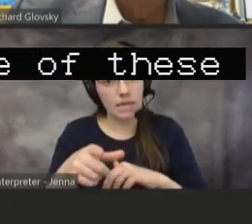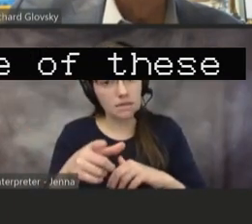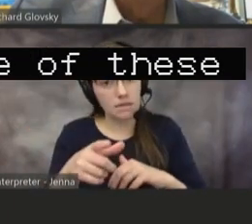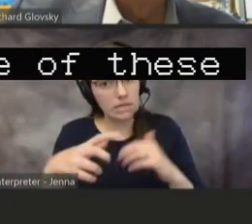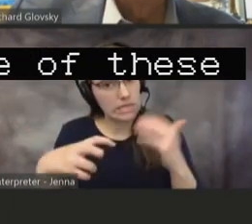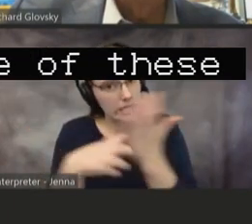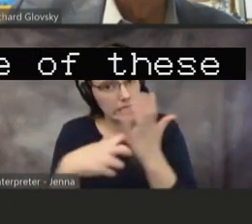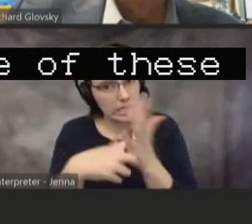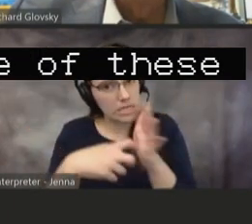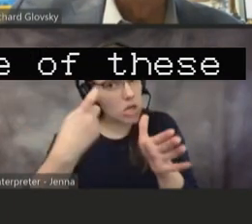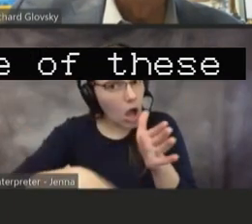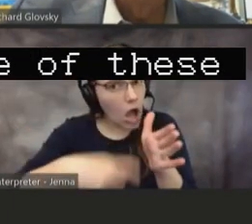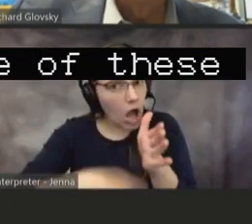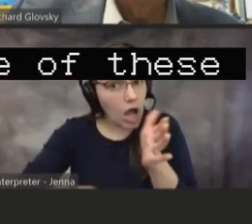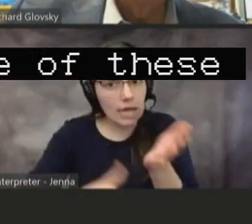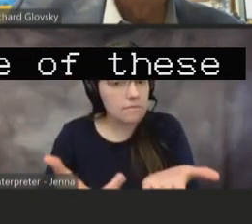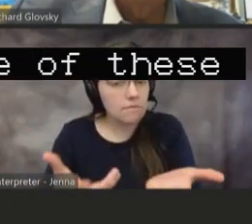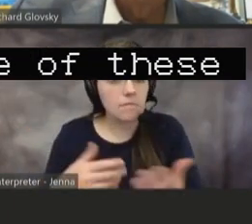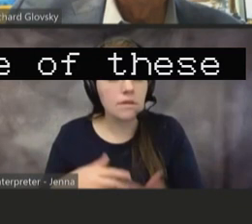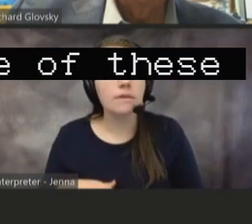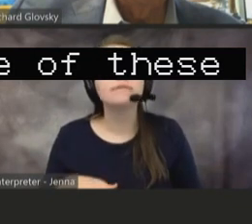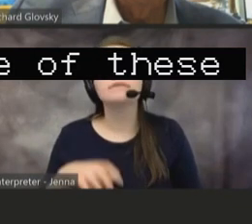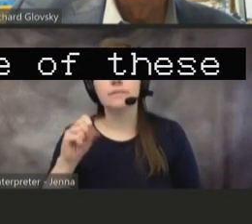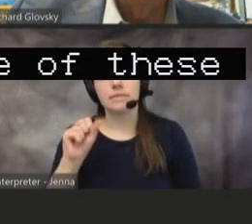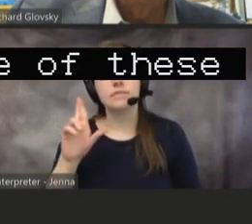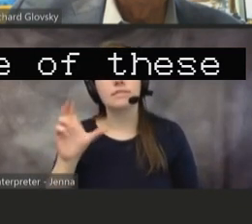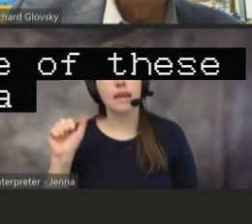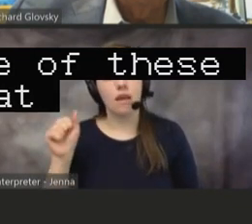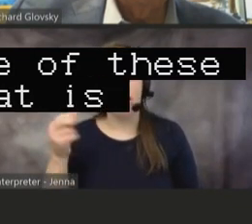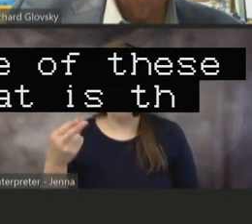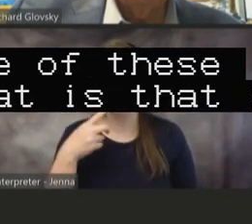is that factored in? Yeah. So